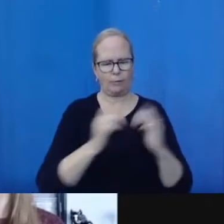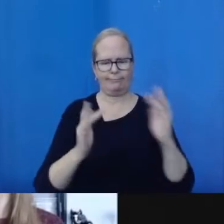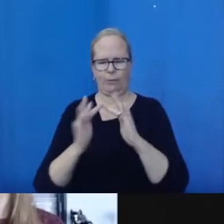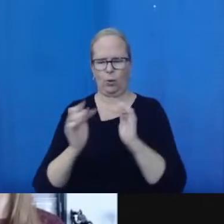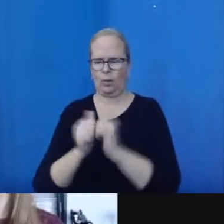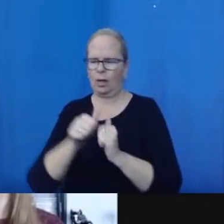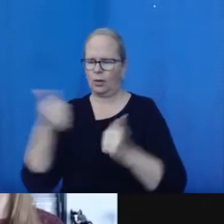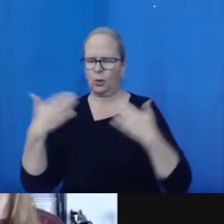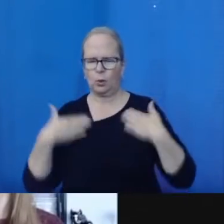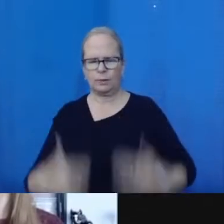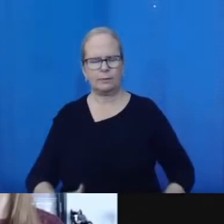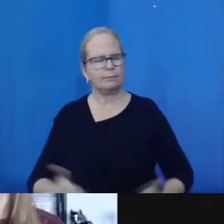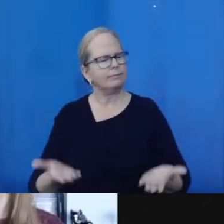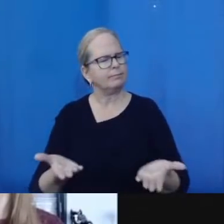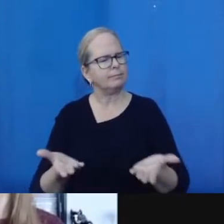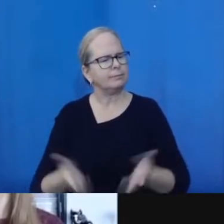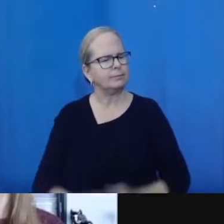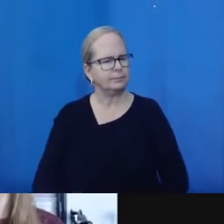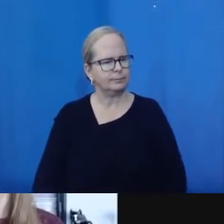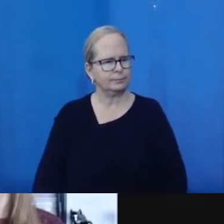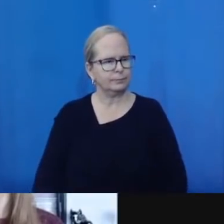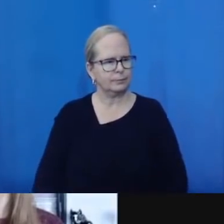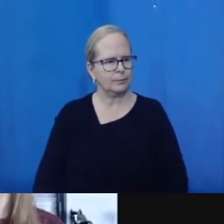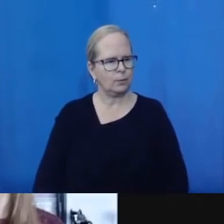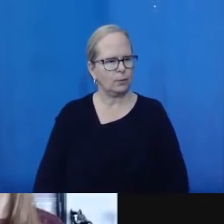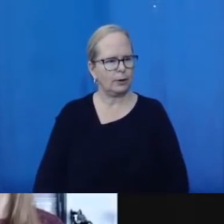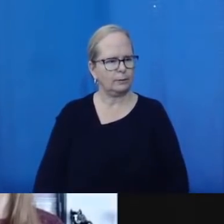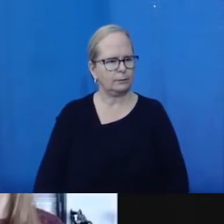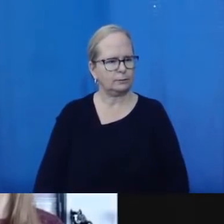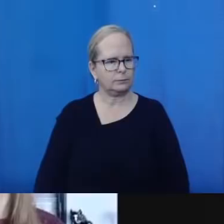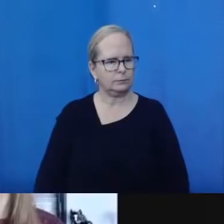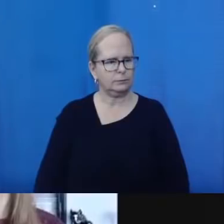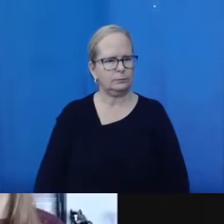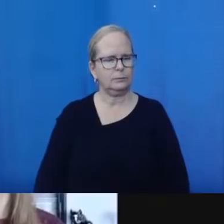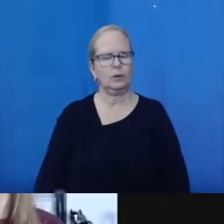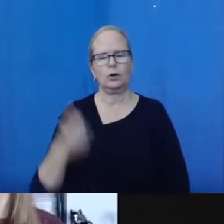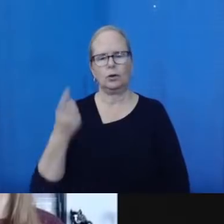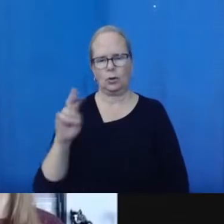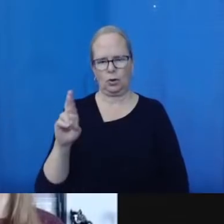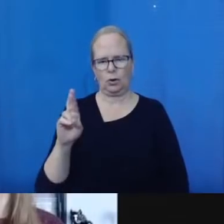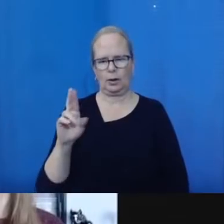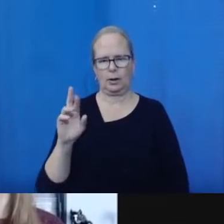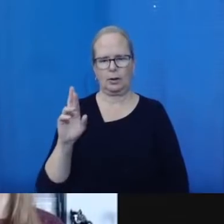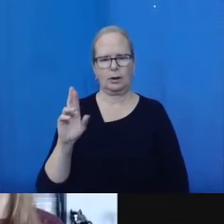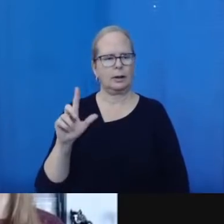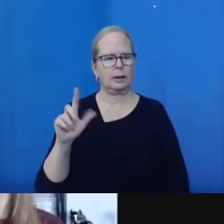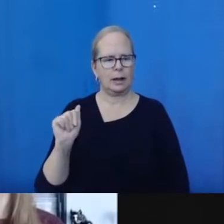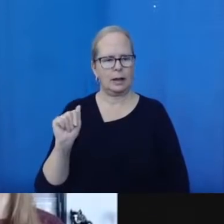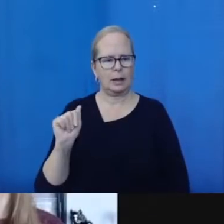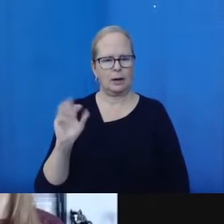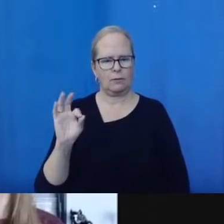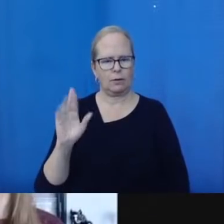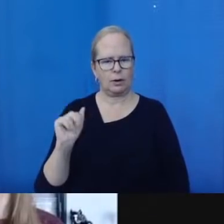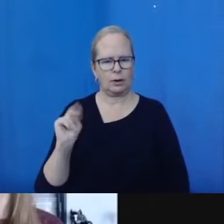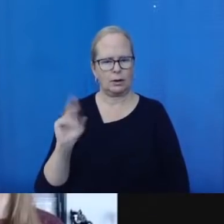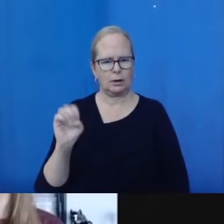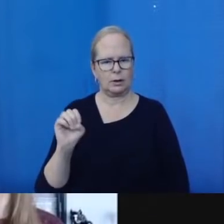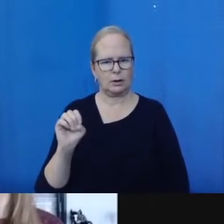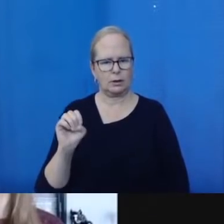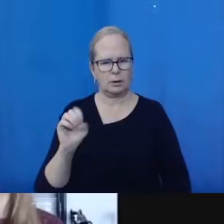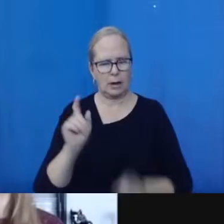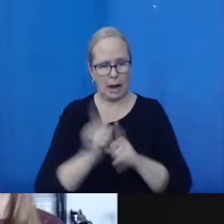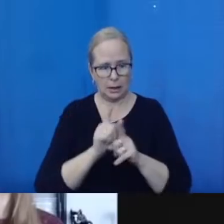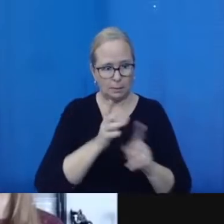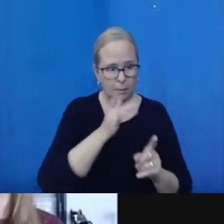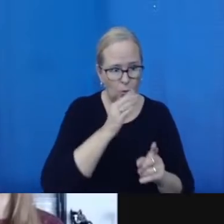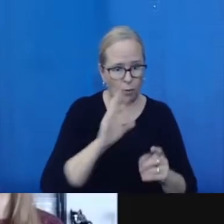So are you asking as far as a parent or as a friend or as a coworker? I feel like it's a universal